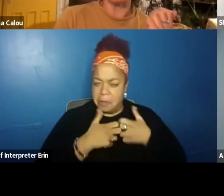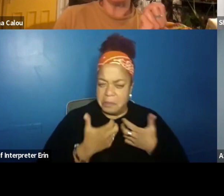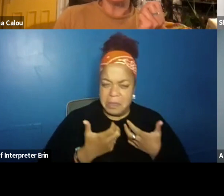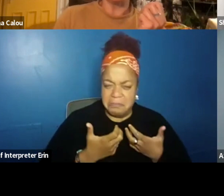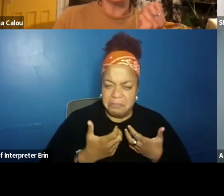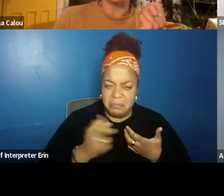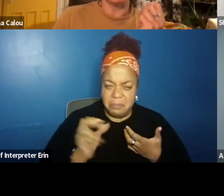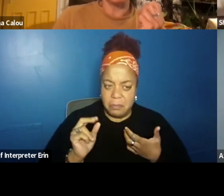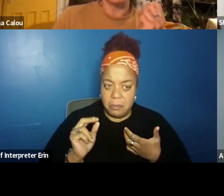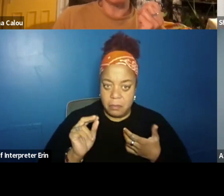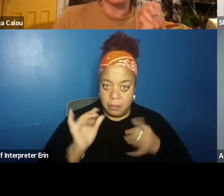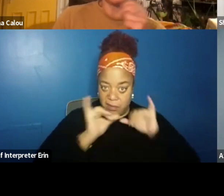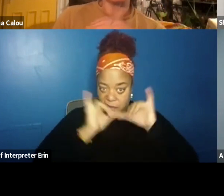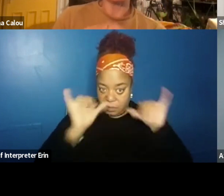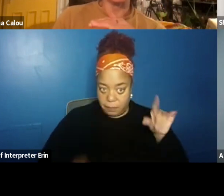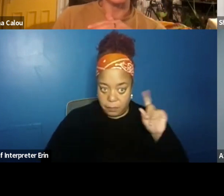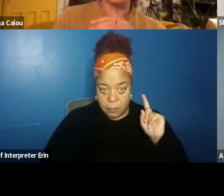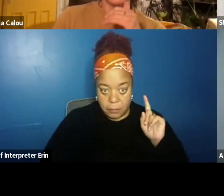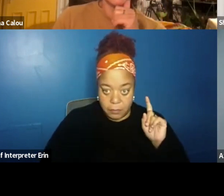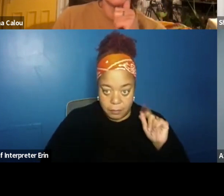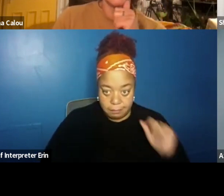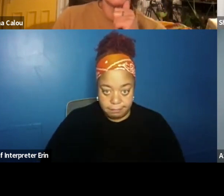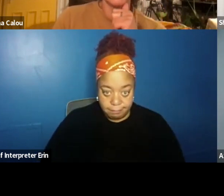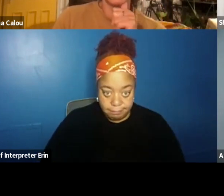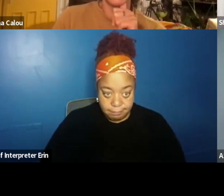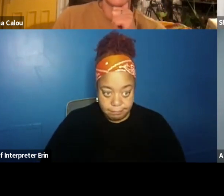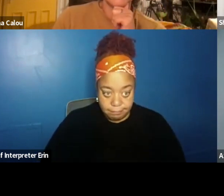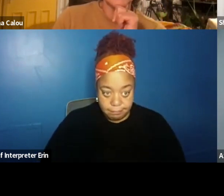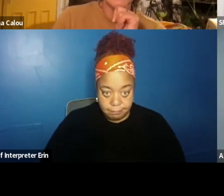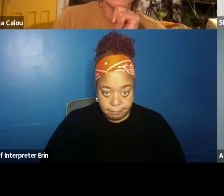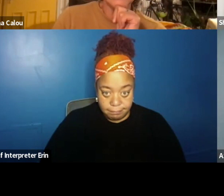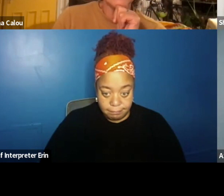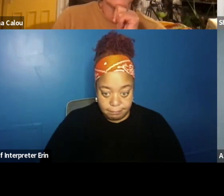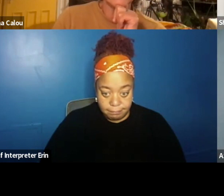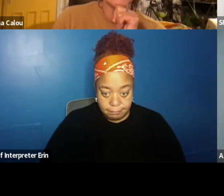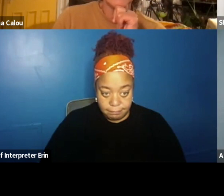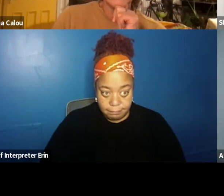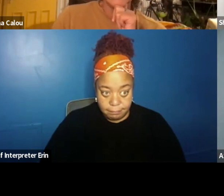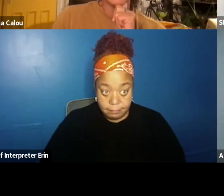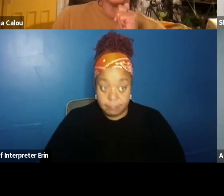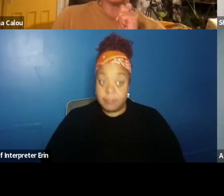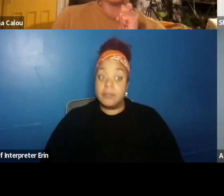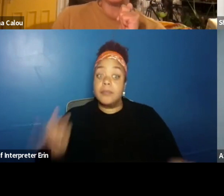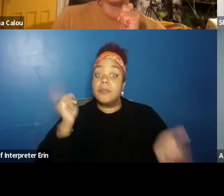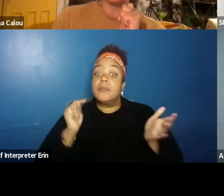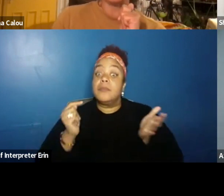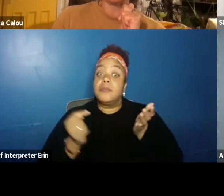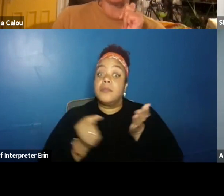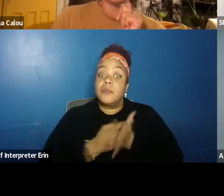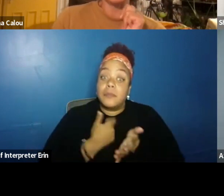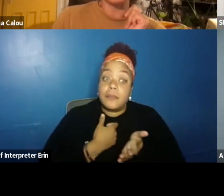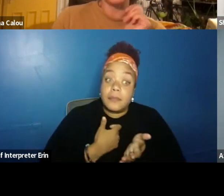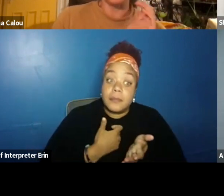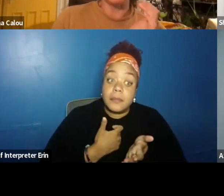I think the field of suicidology is a place that really, really uncritically produces and maintains sanism, because